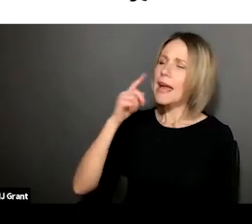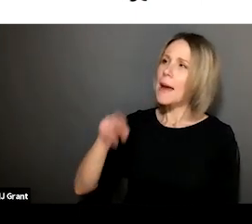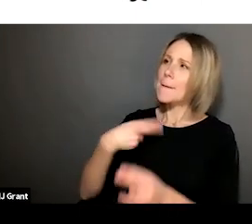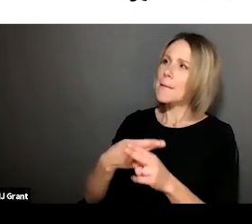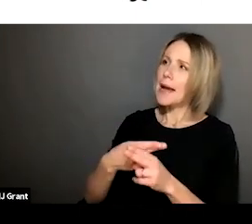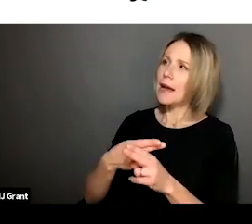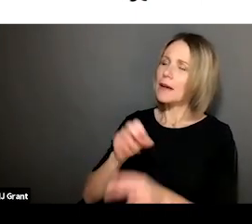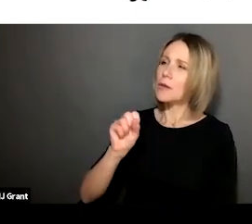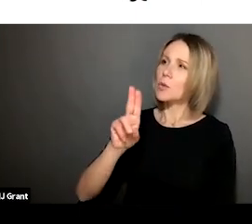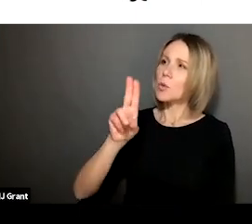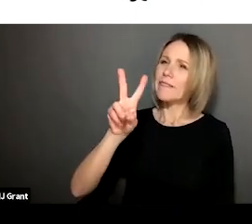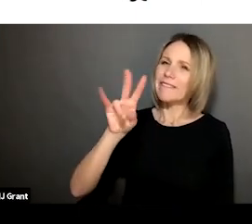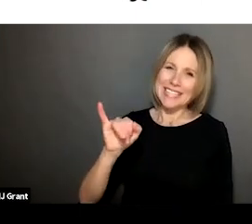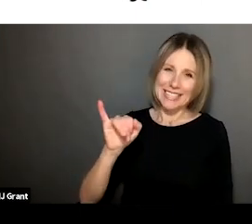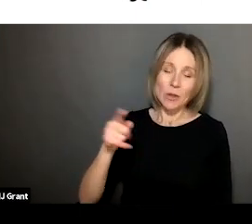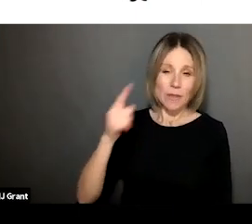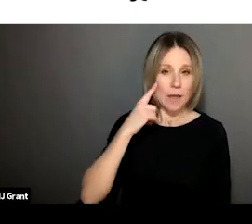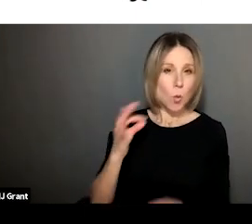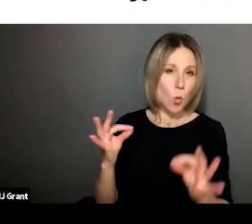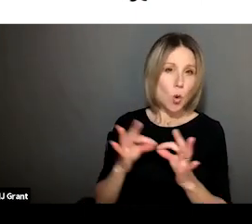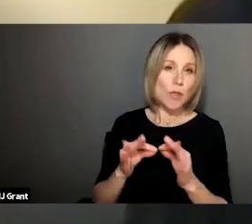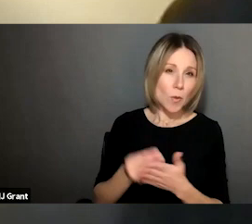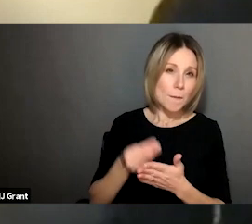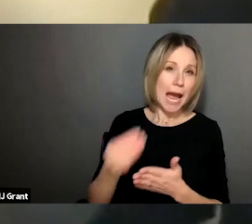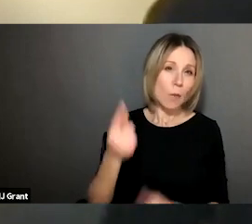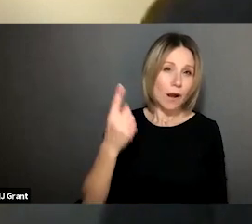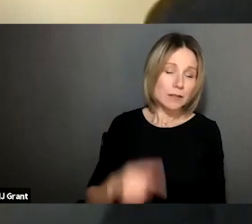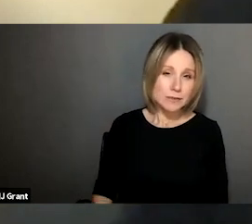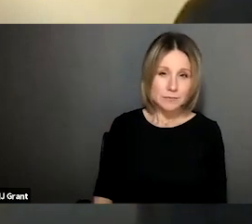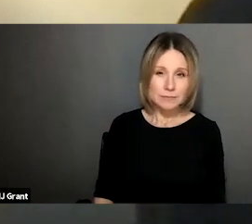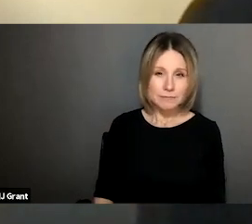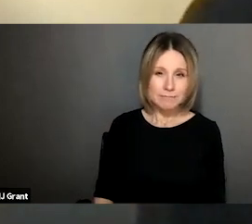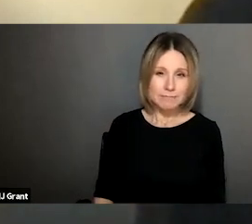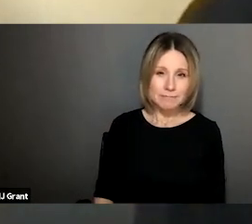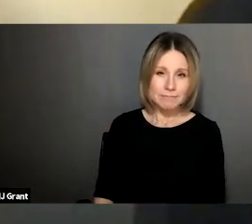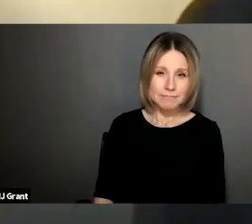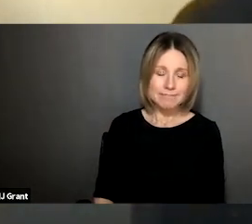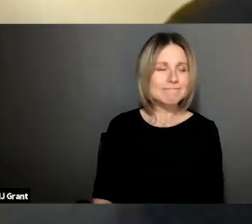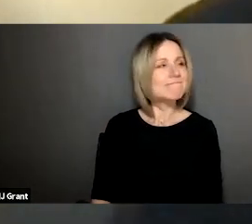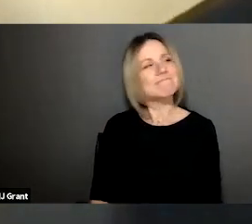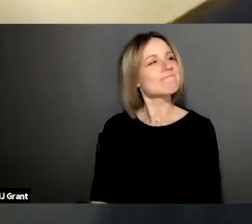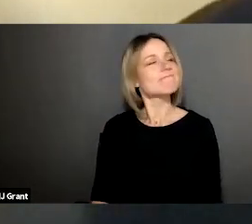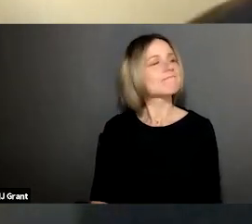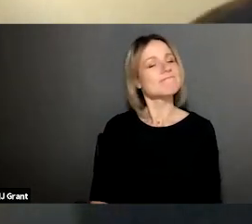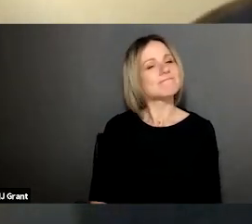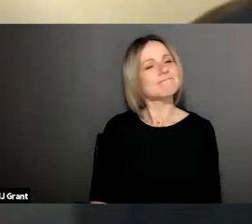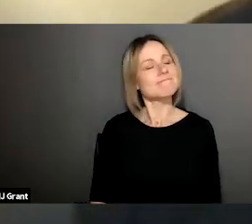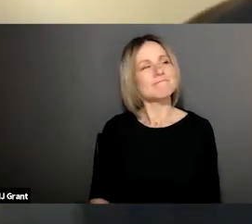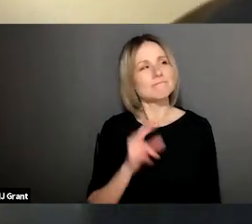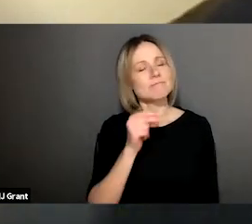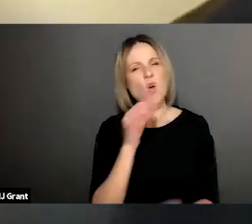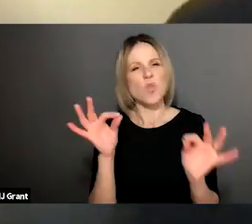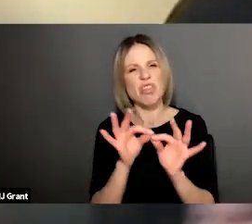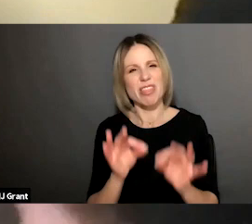sous vide and whether you believe it's worth investing in. I think at this point, no, and particularly